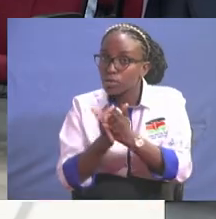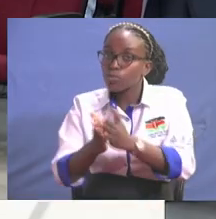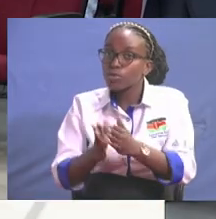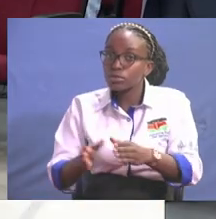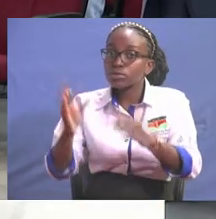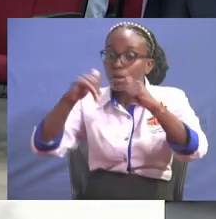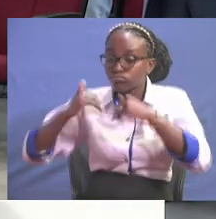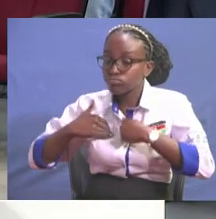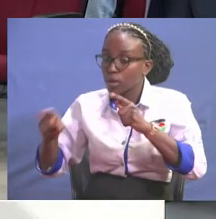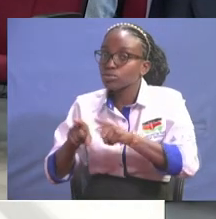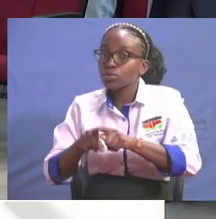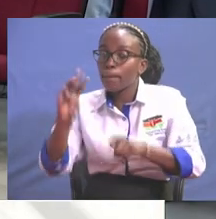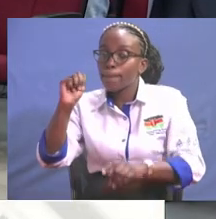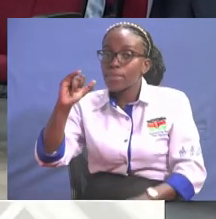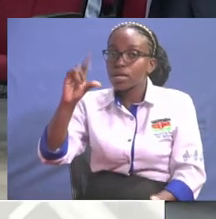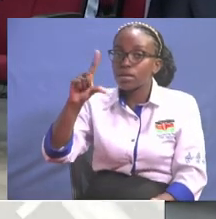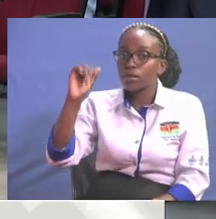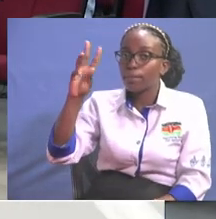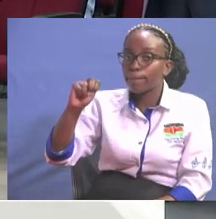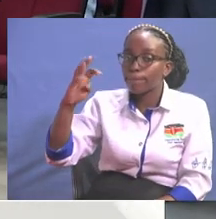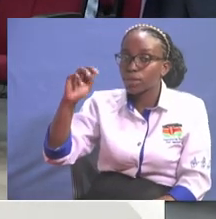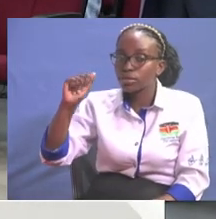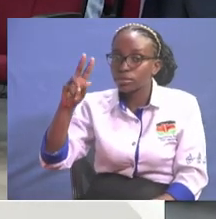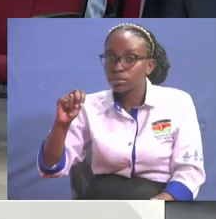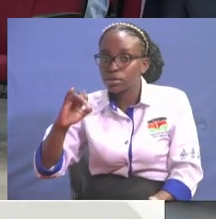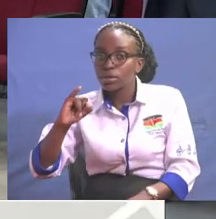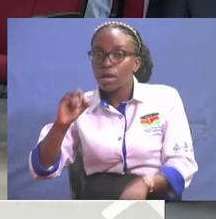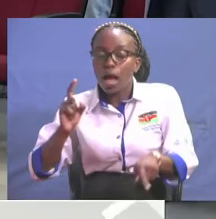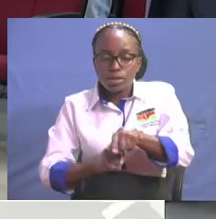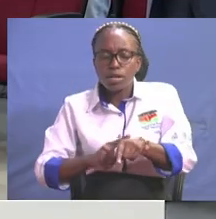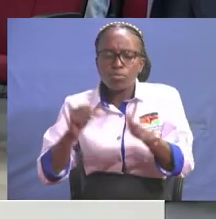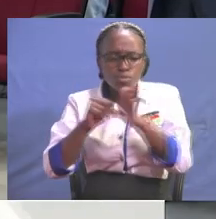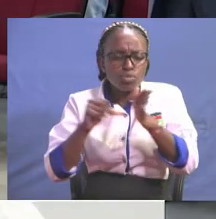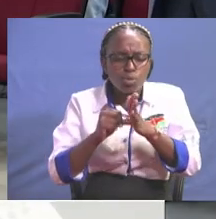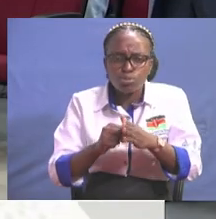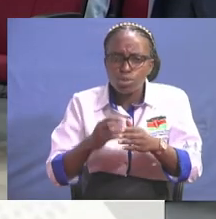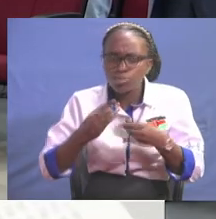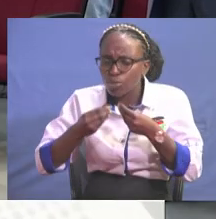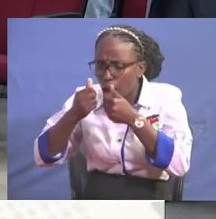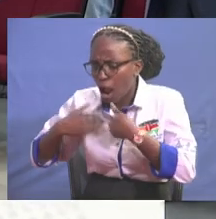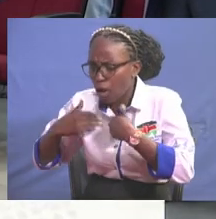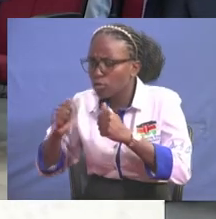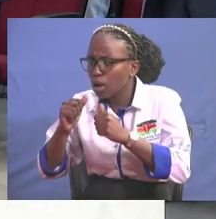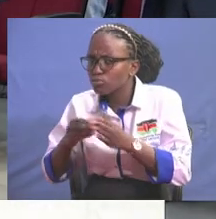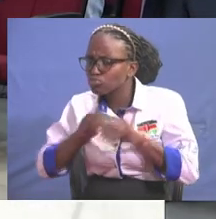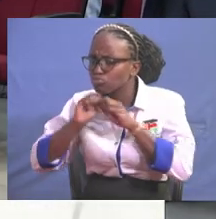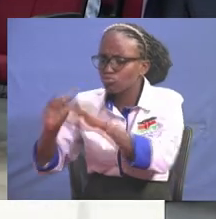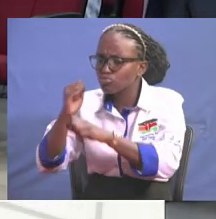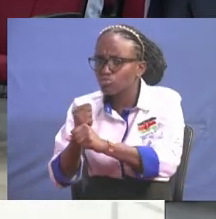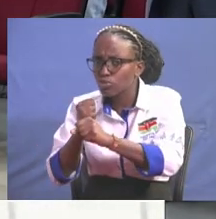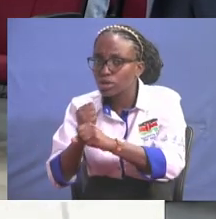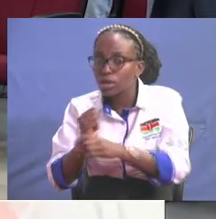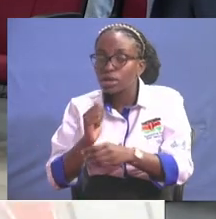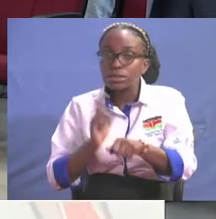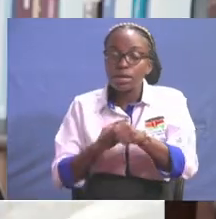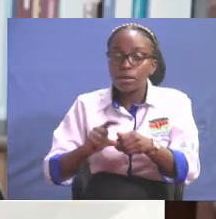Milimani Church, continuing his silence and avoiding commenting on the issue of Gachagua's removal from office. This comes after